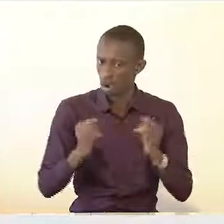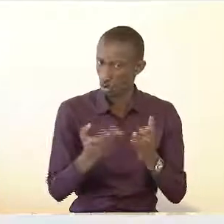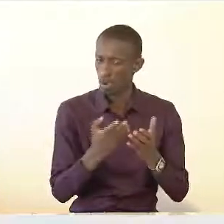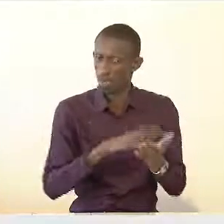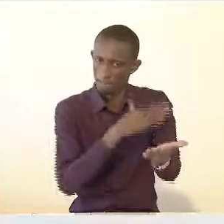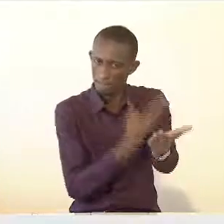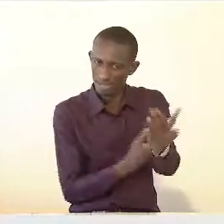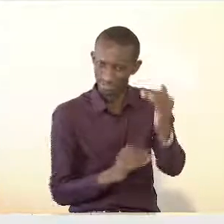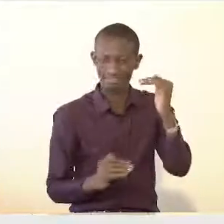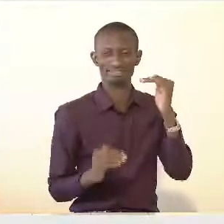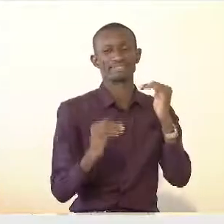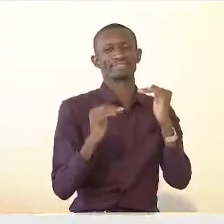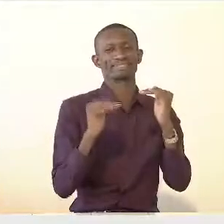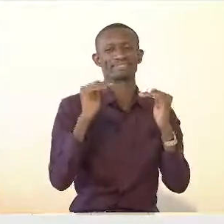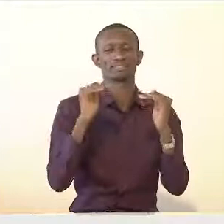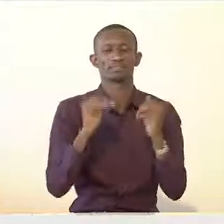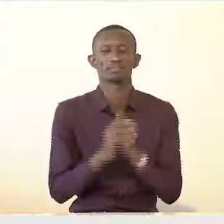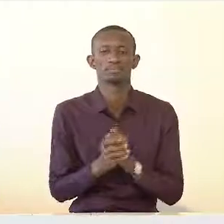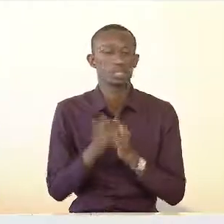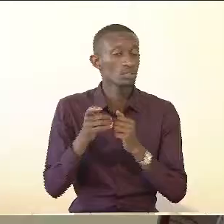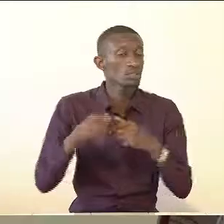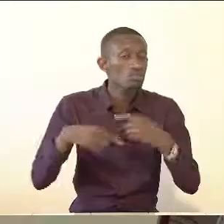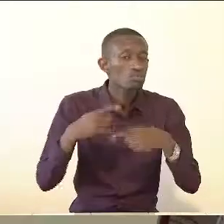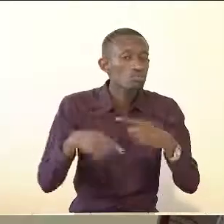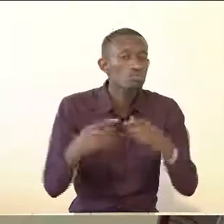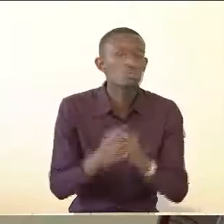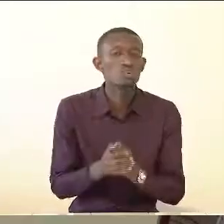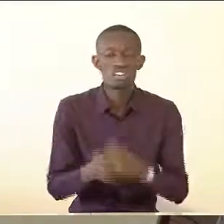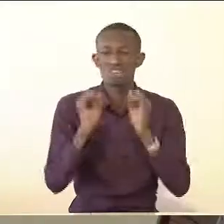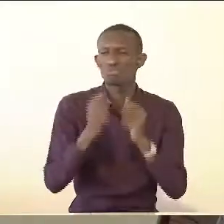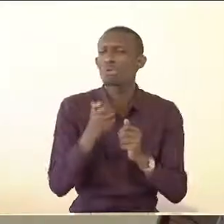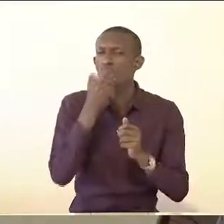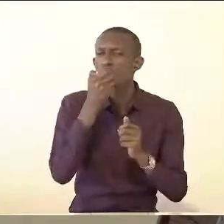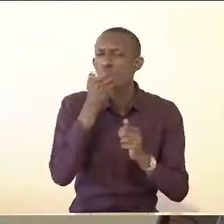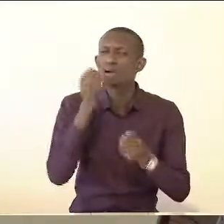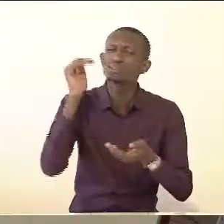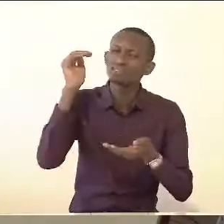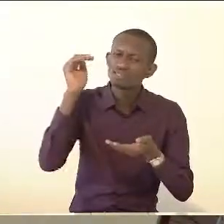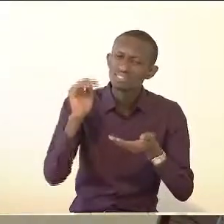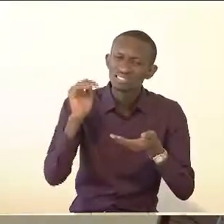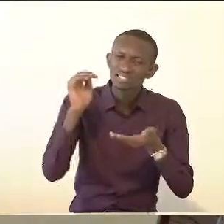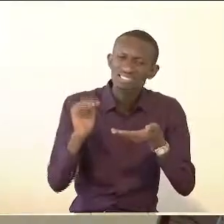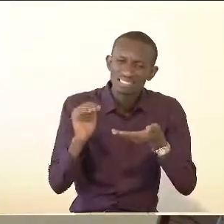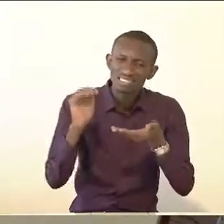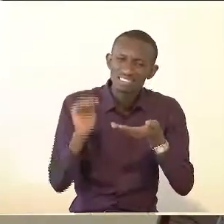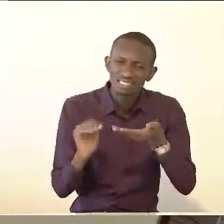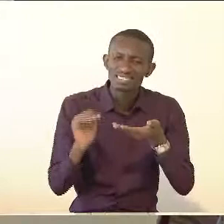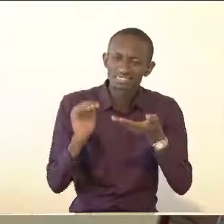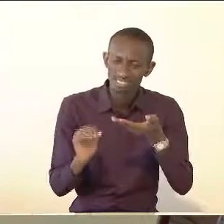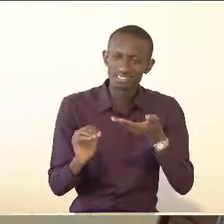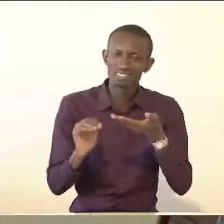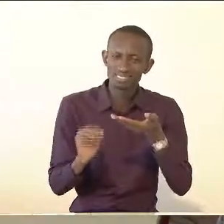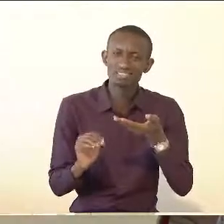These are processes after the temperature is lowered down. I'm going to go through number one is one of the things that